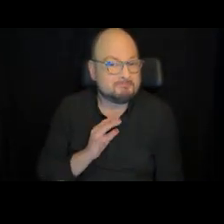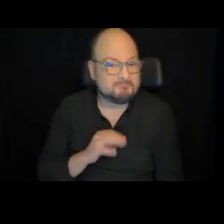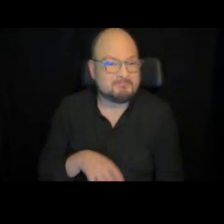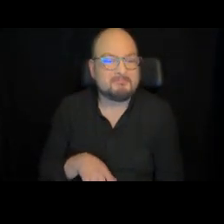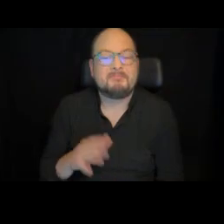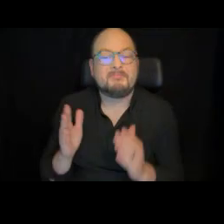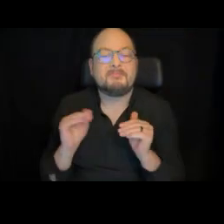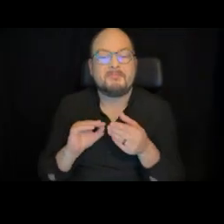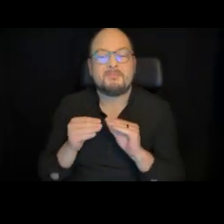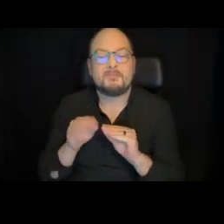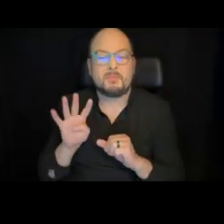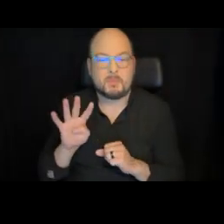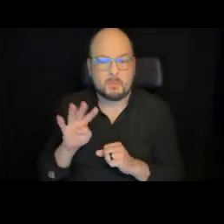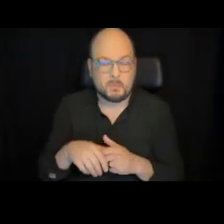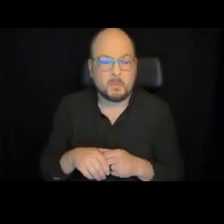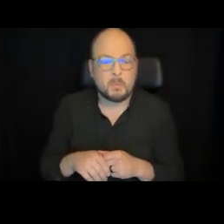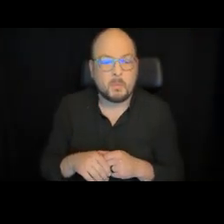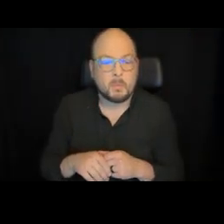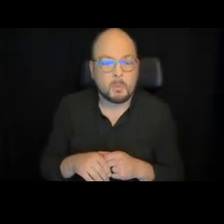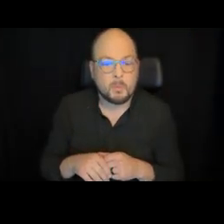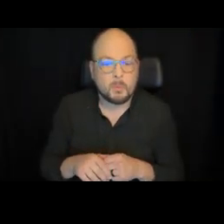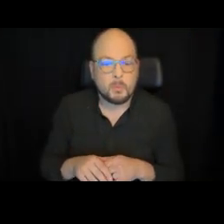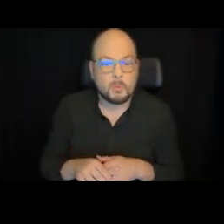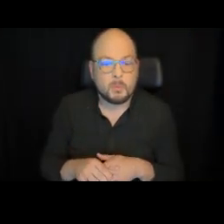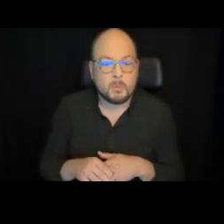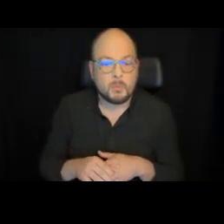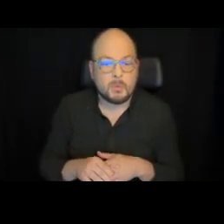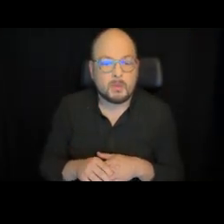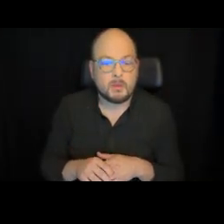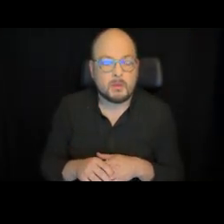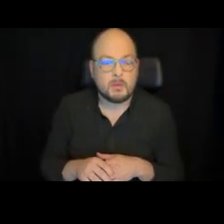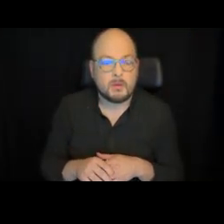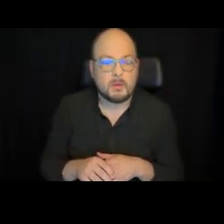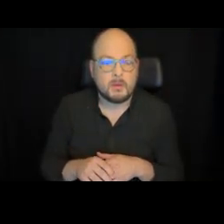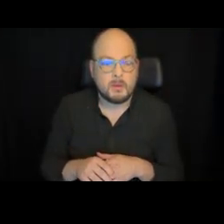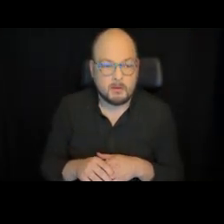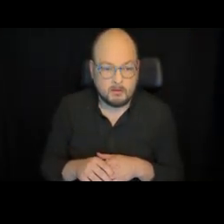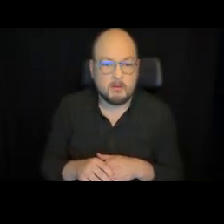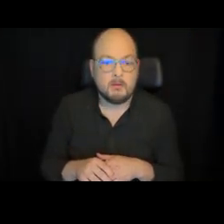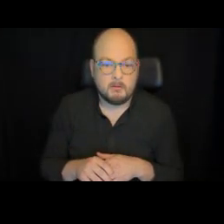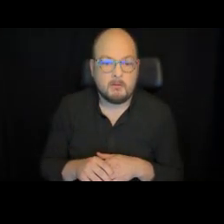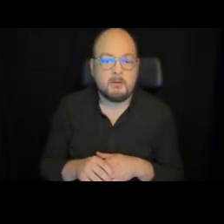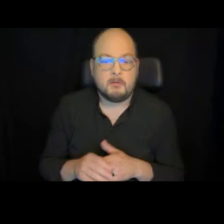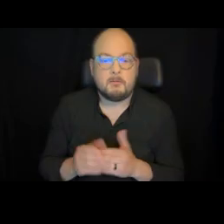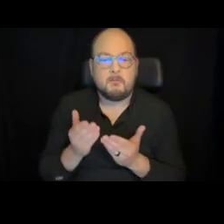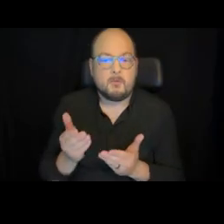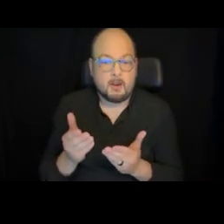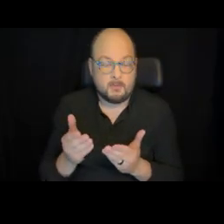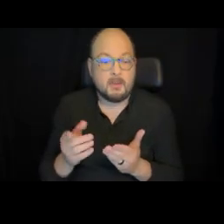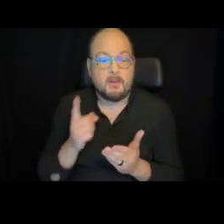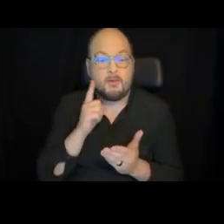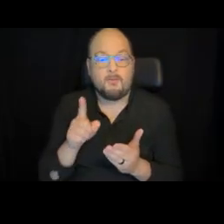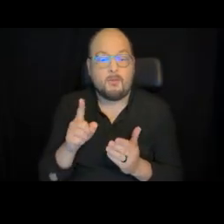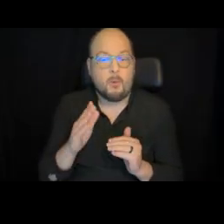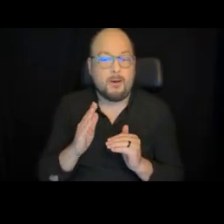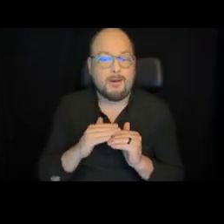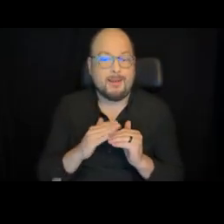Knowledge check 4, excuse me. It is recommended that the controls of at least